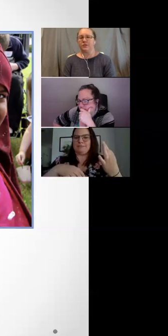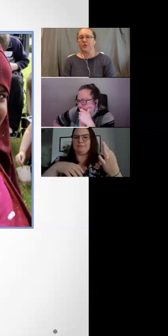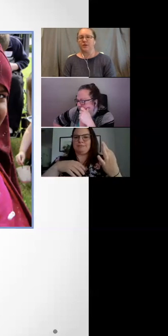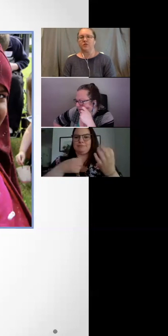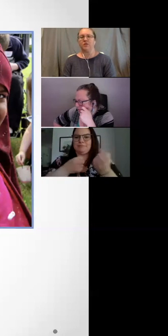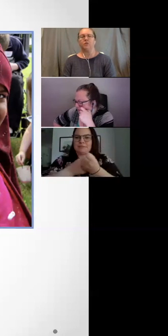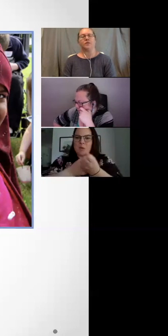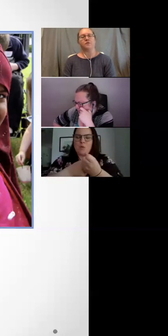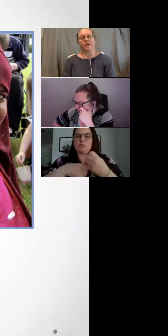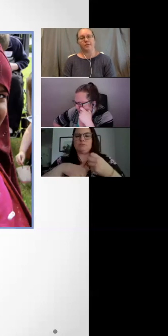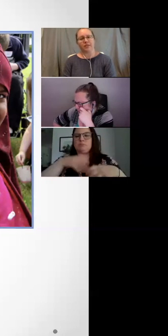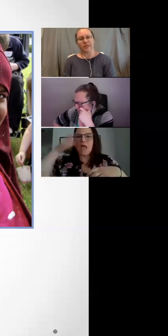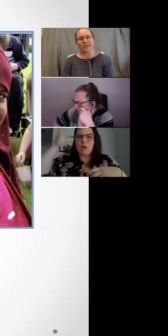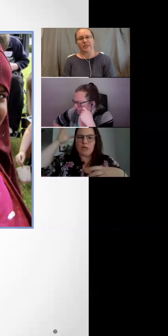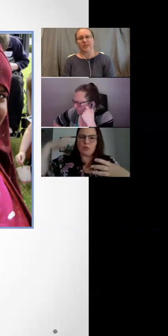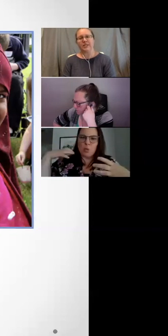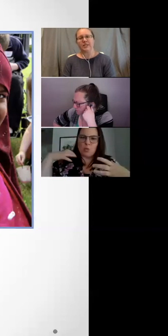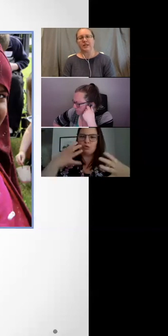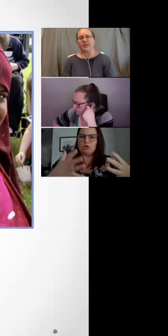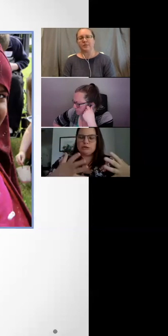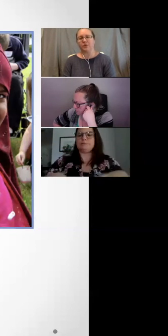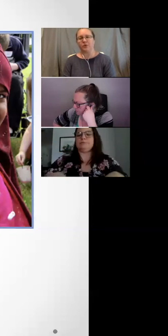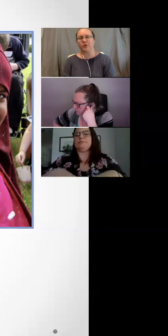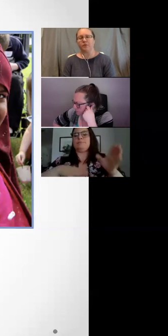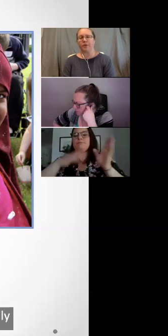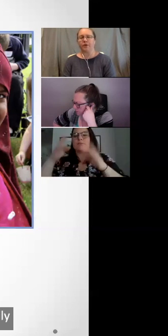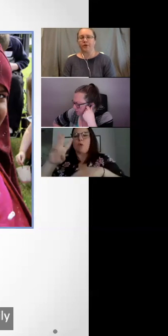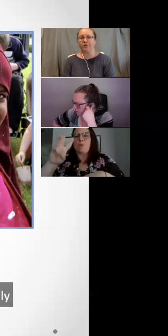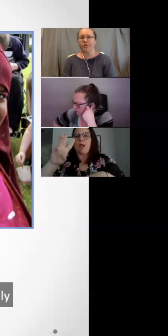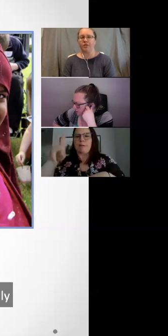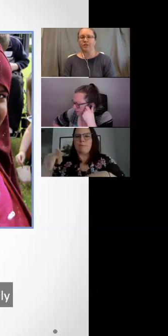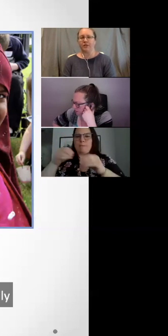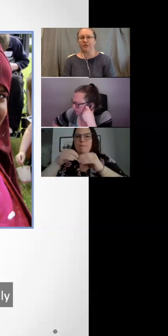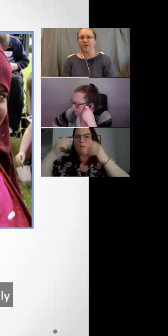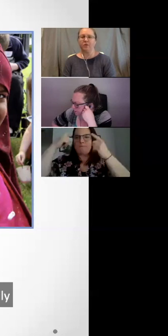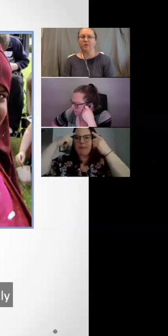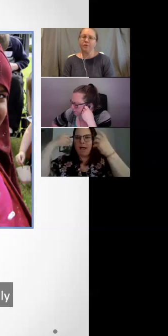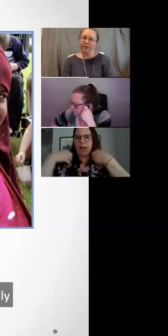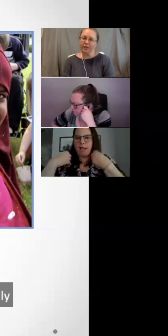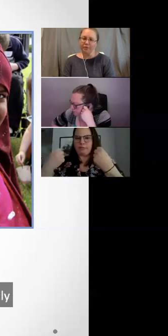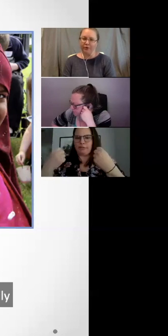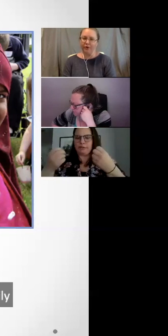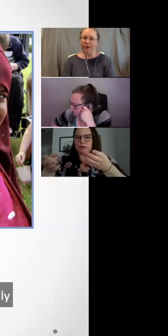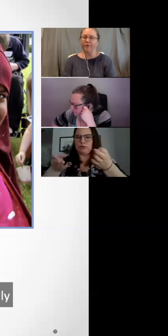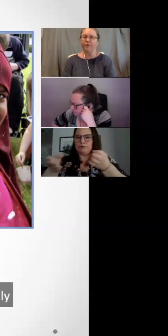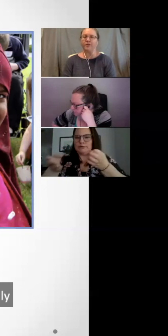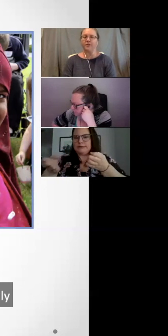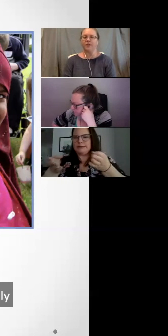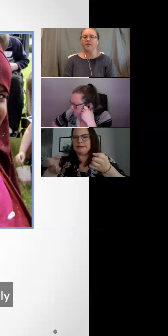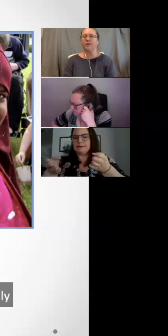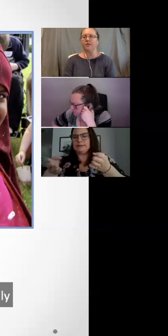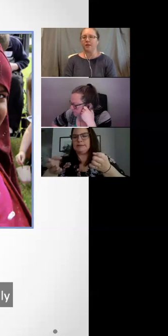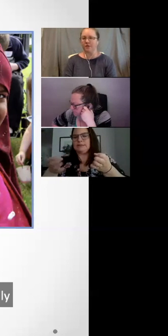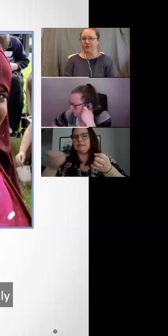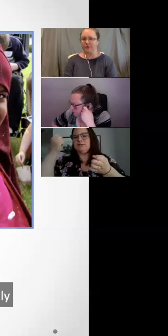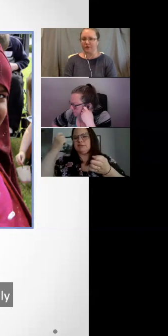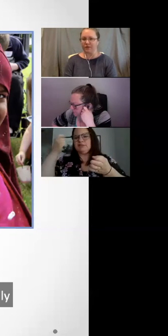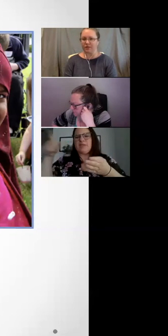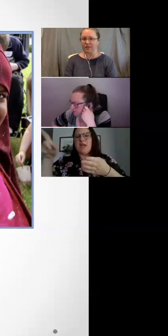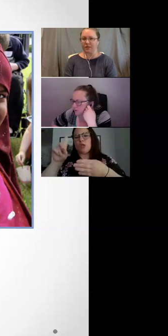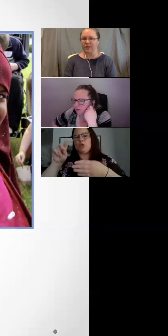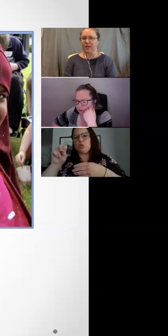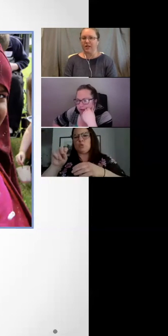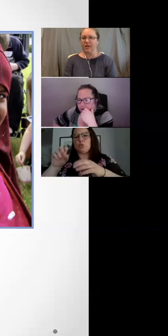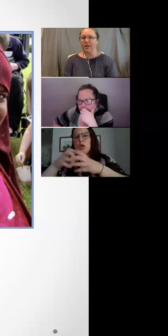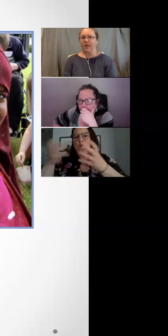skills based on what the family needs in that support, parent coaching, etc. The well-being program focuses on mental health